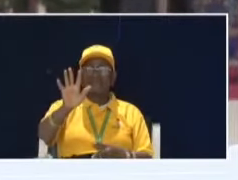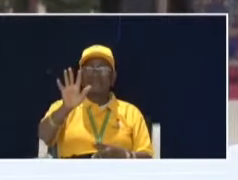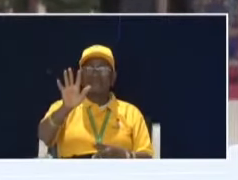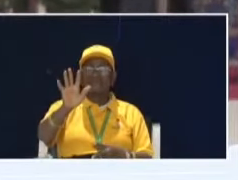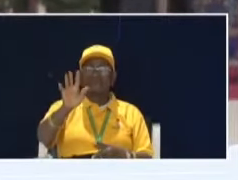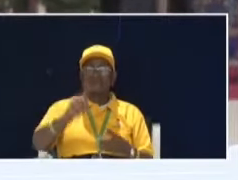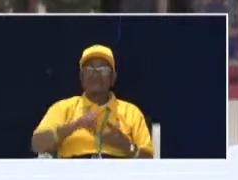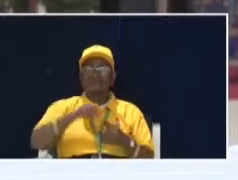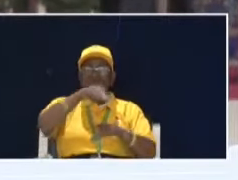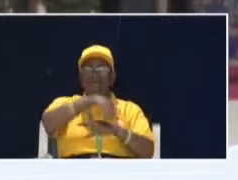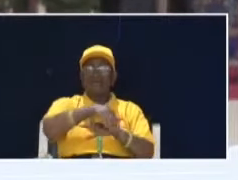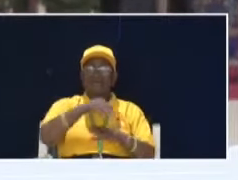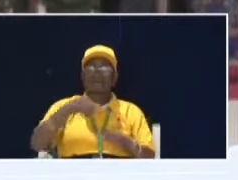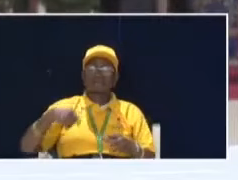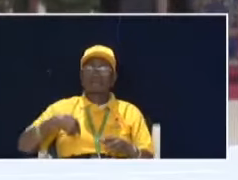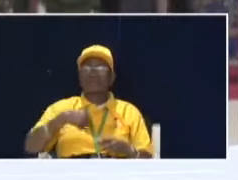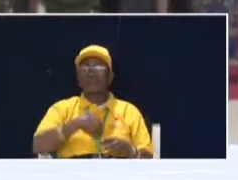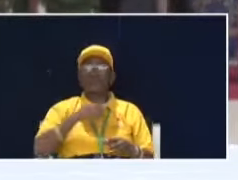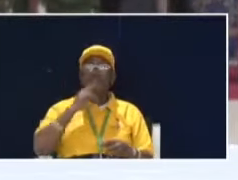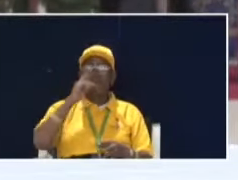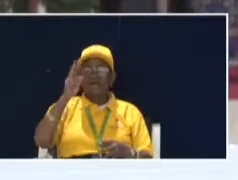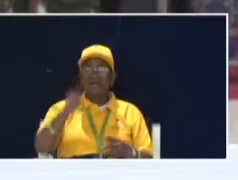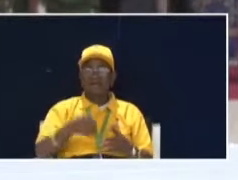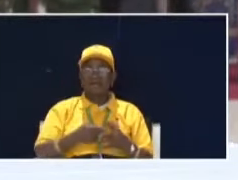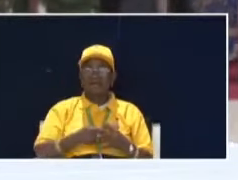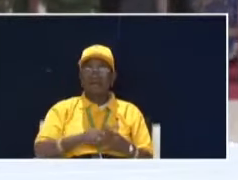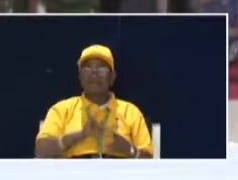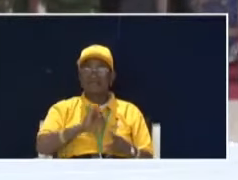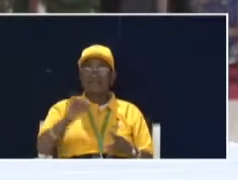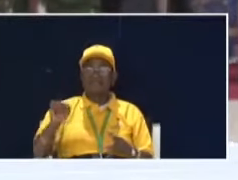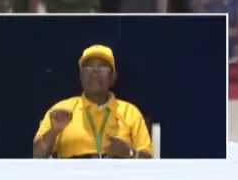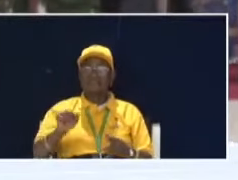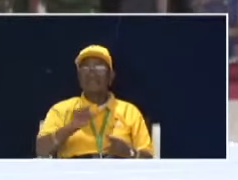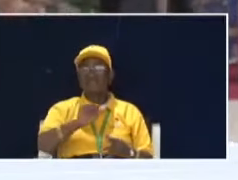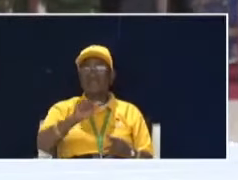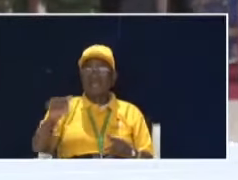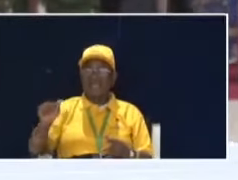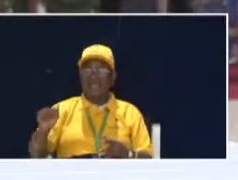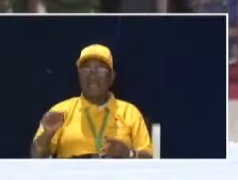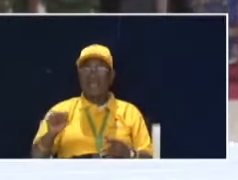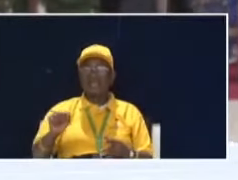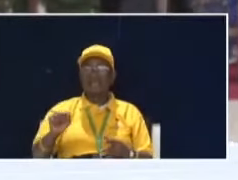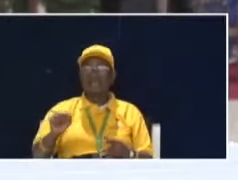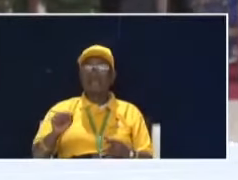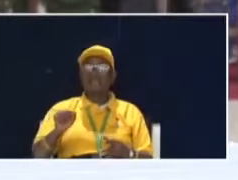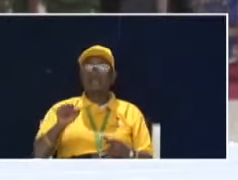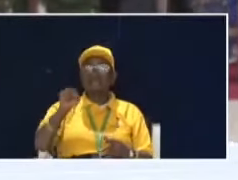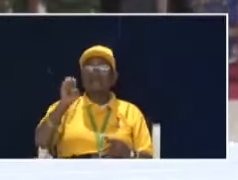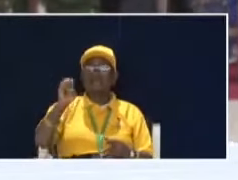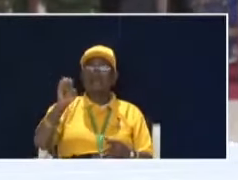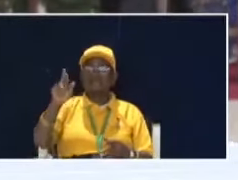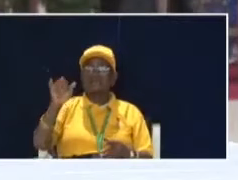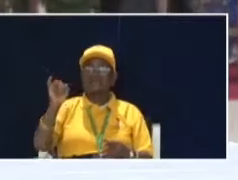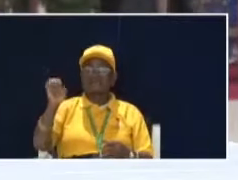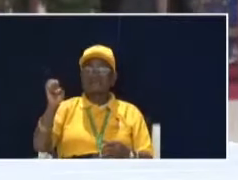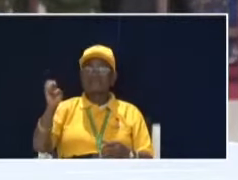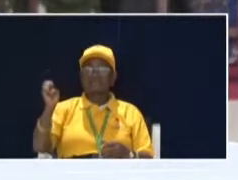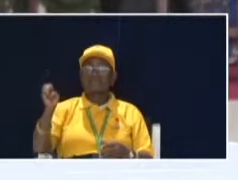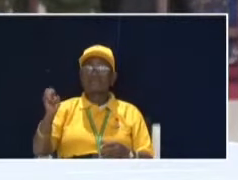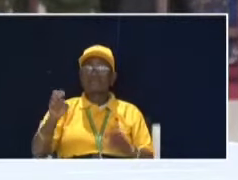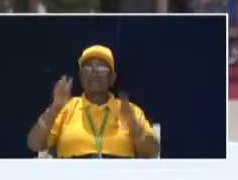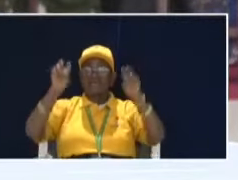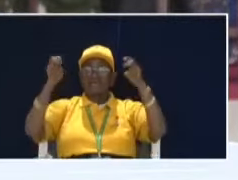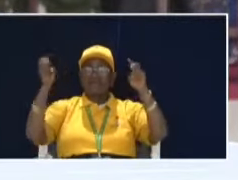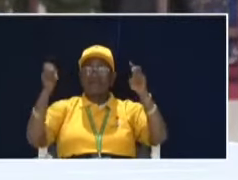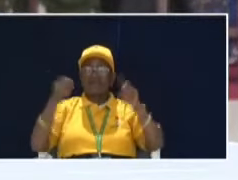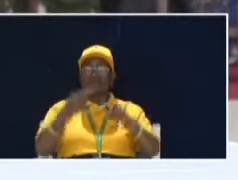5. Tonight we are beginning a series entitled From the Mountaintop.